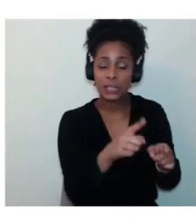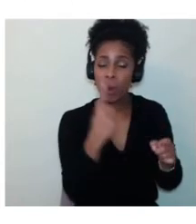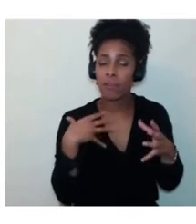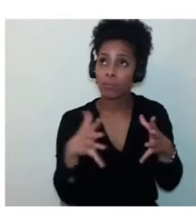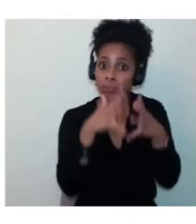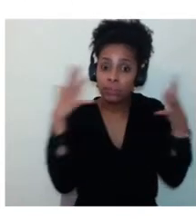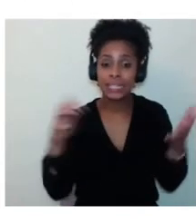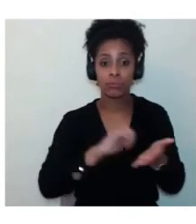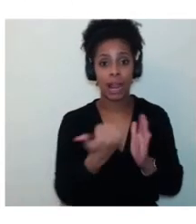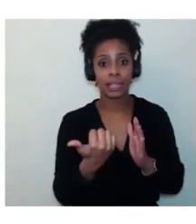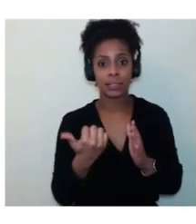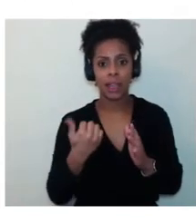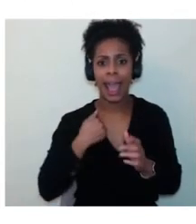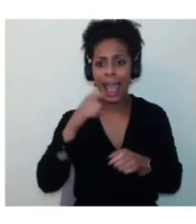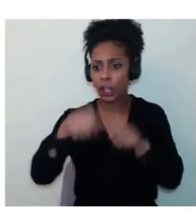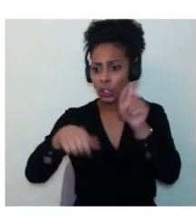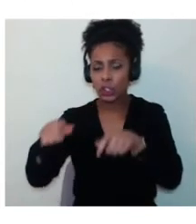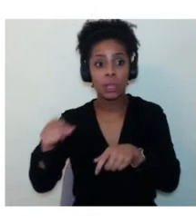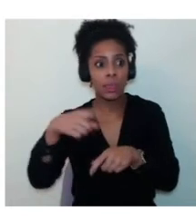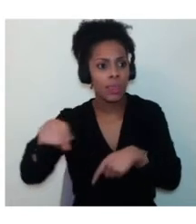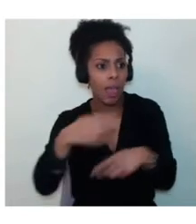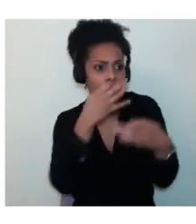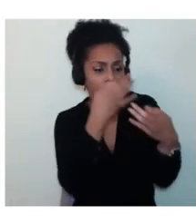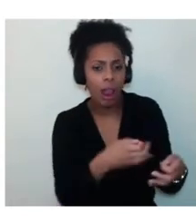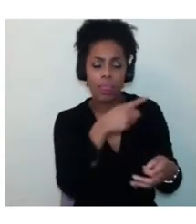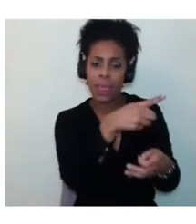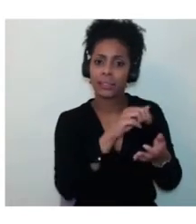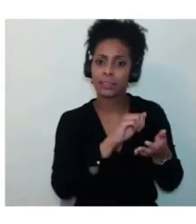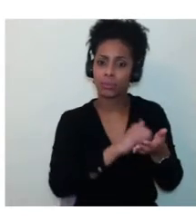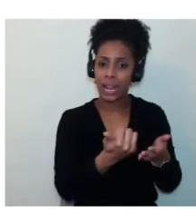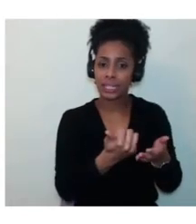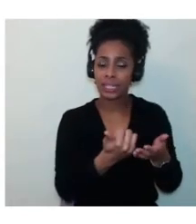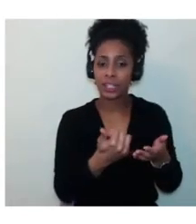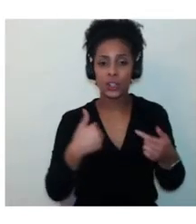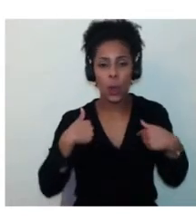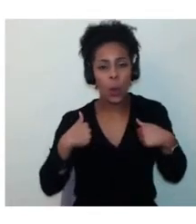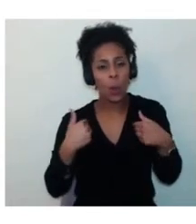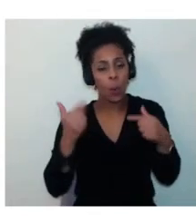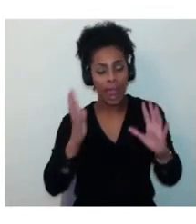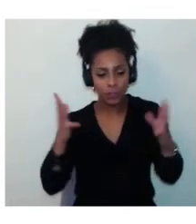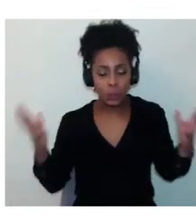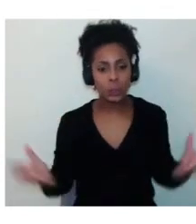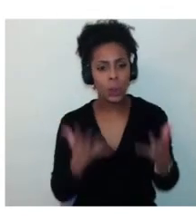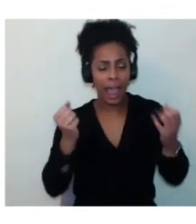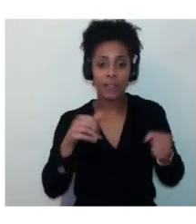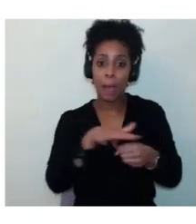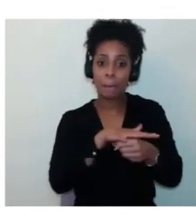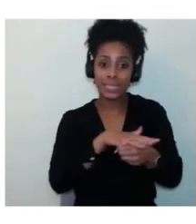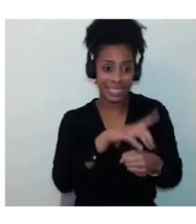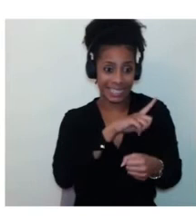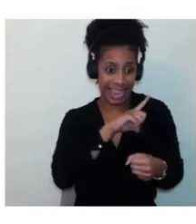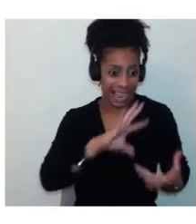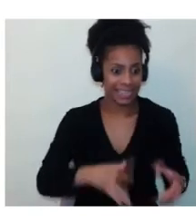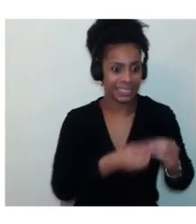in many ways, we have to build the moral case and the business case together to be able to ensure this